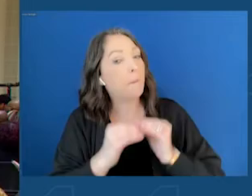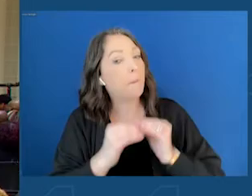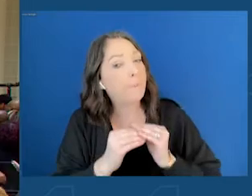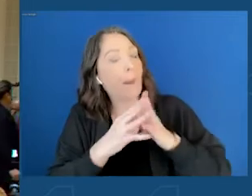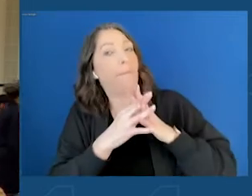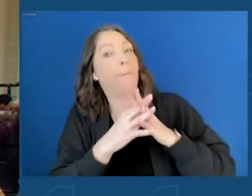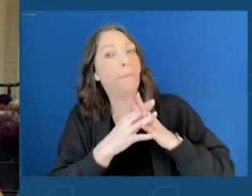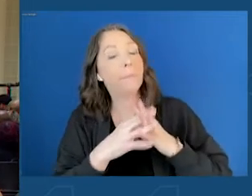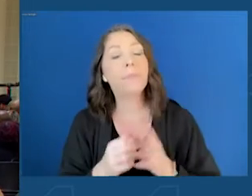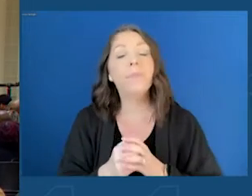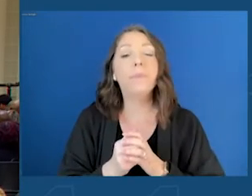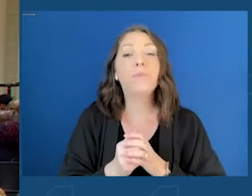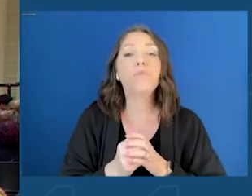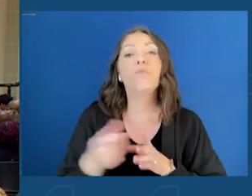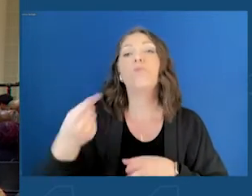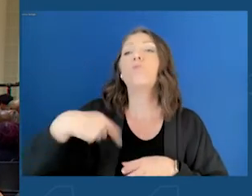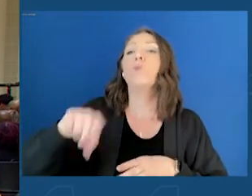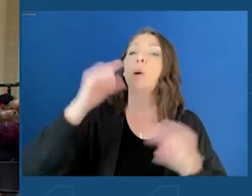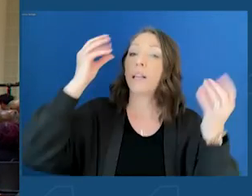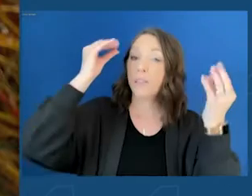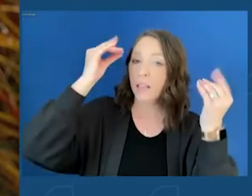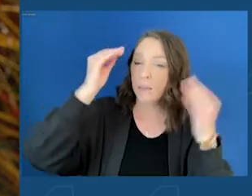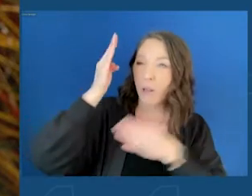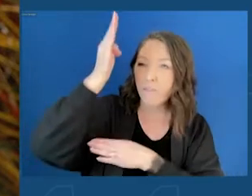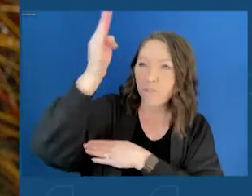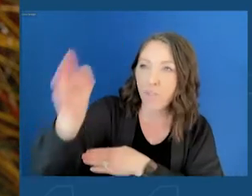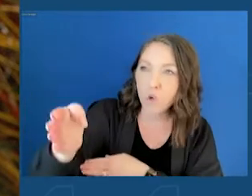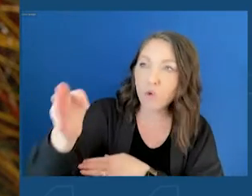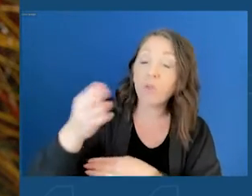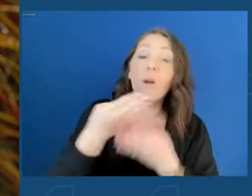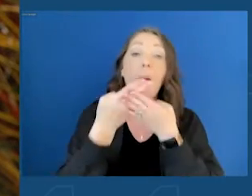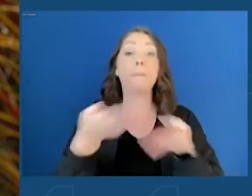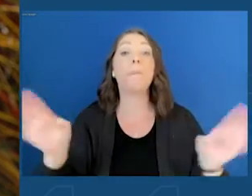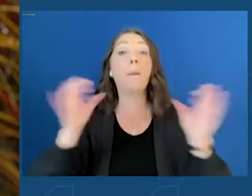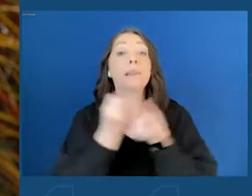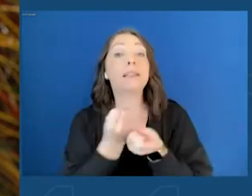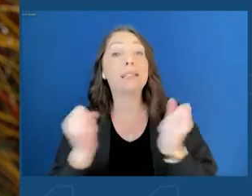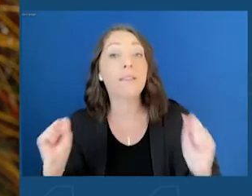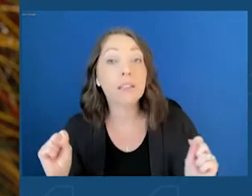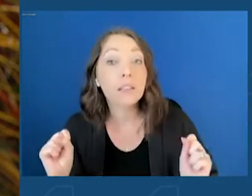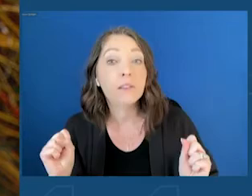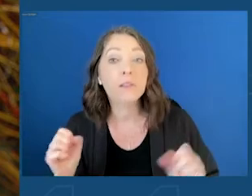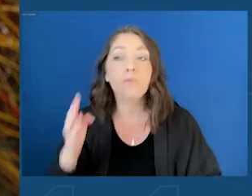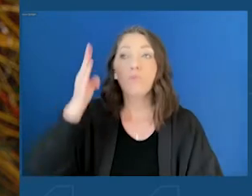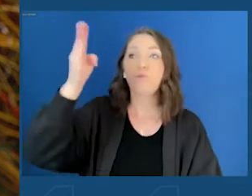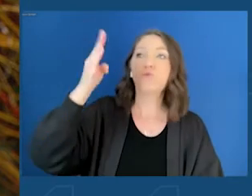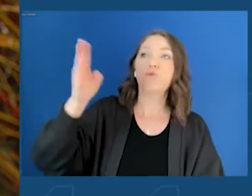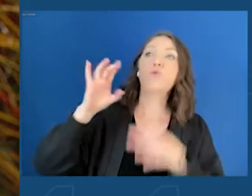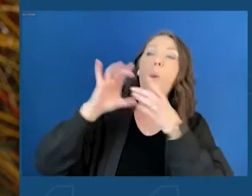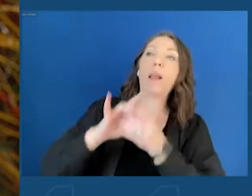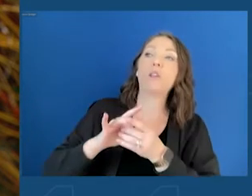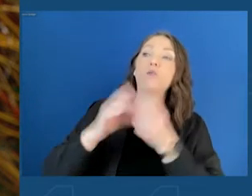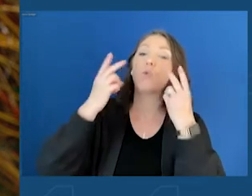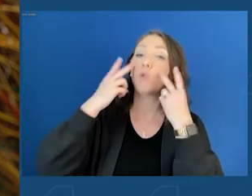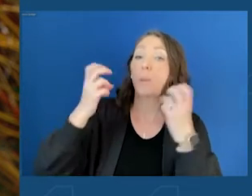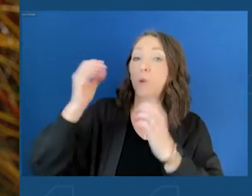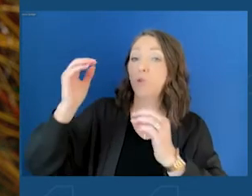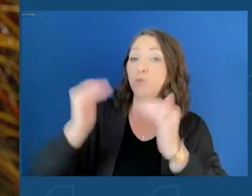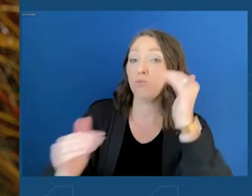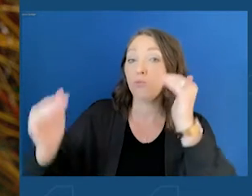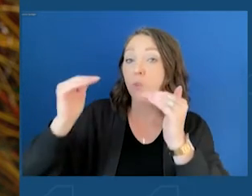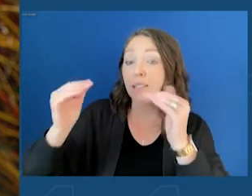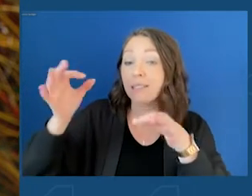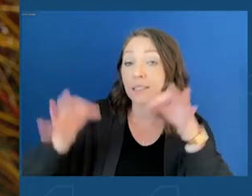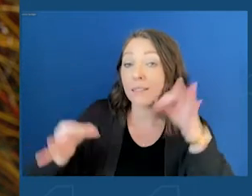But as we think about the future of public safety, the future of criminal justice, there's a lot more to do on